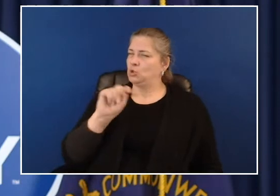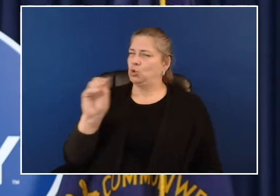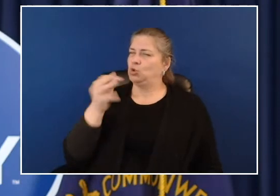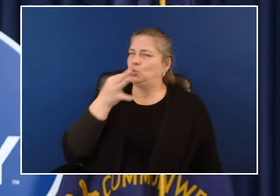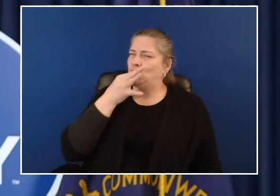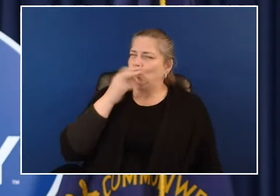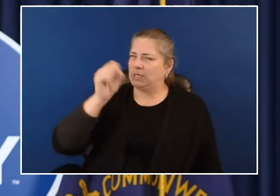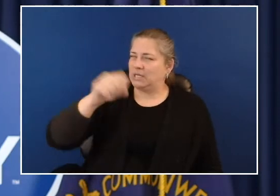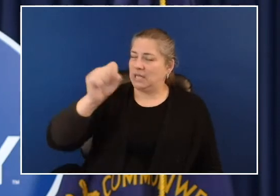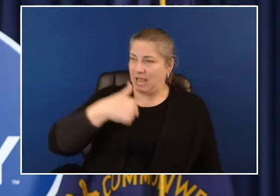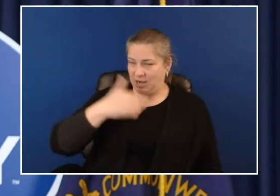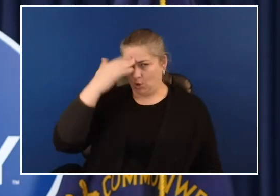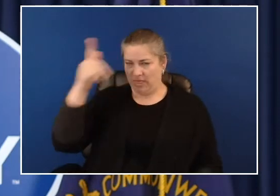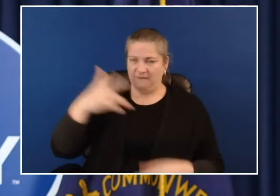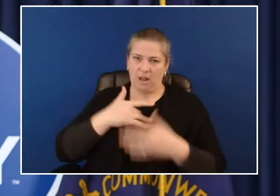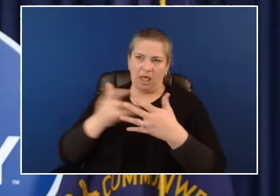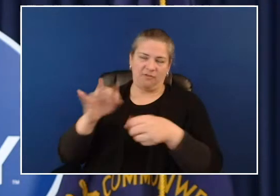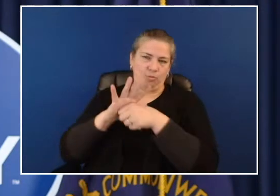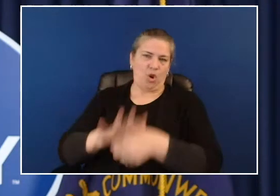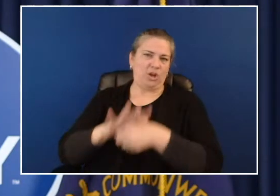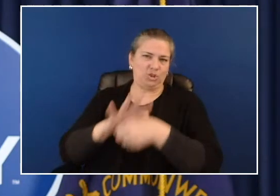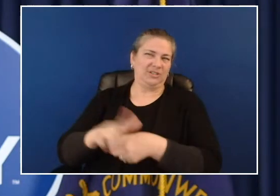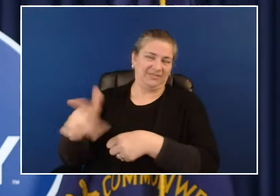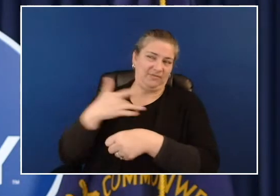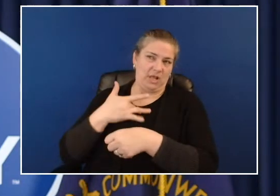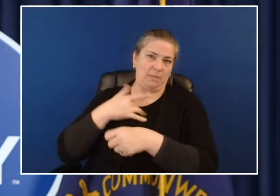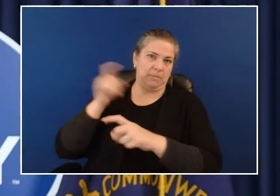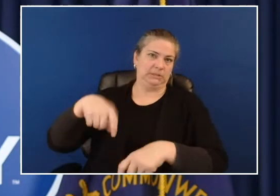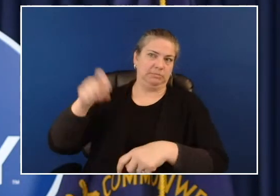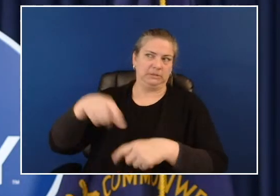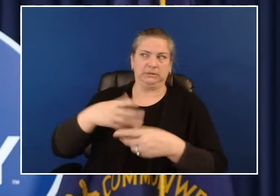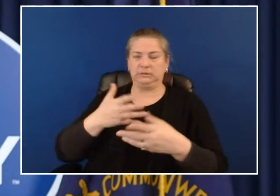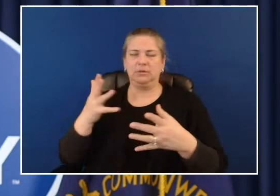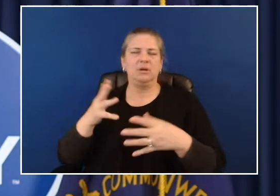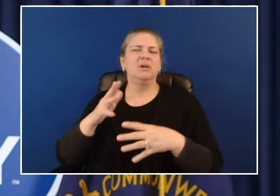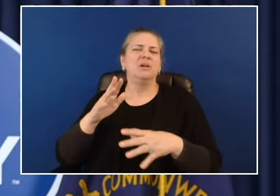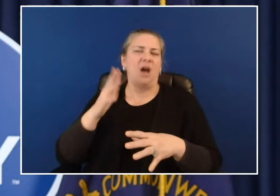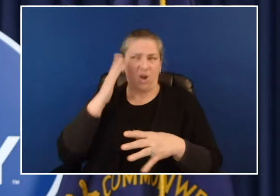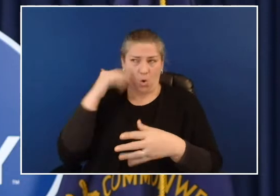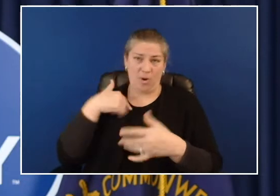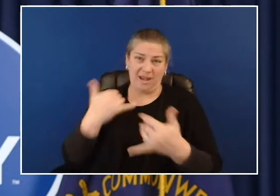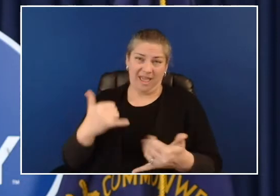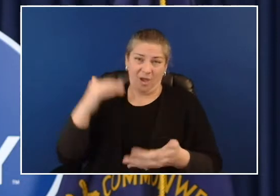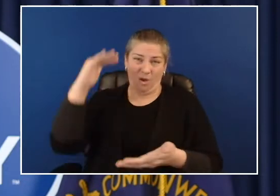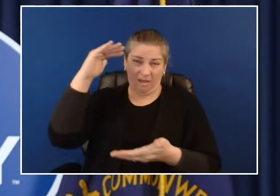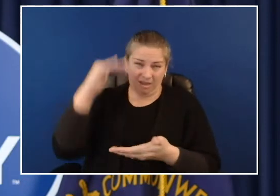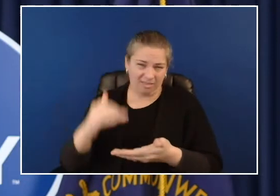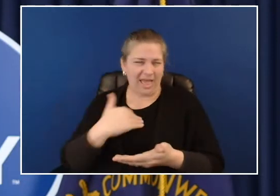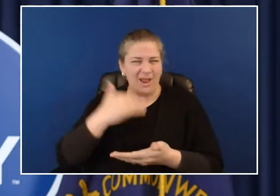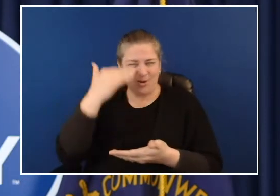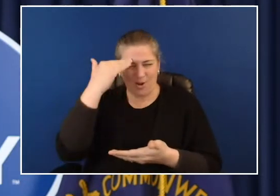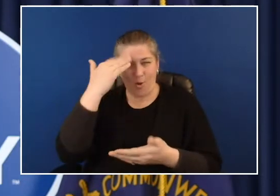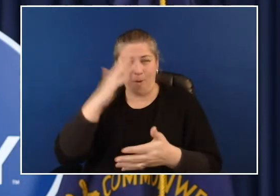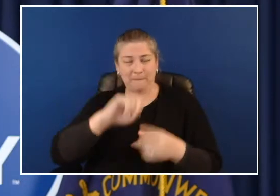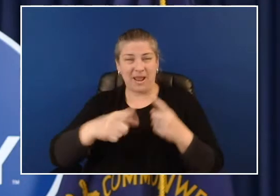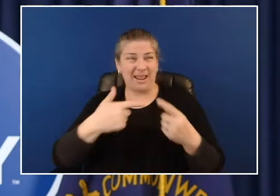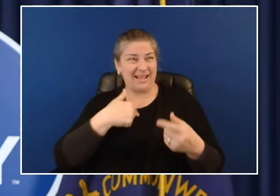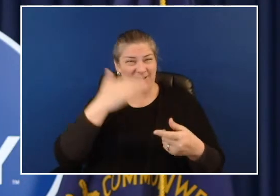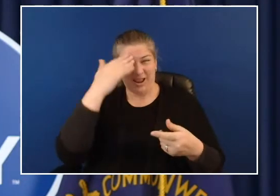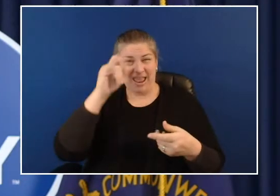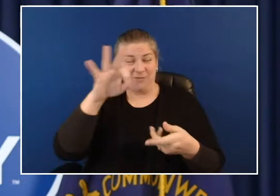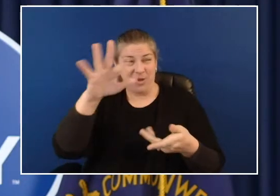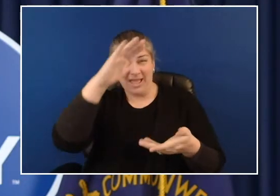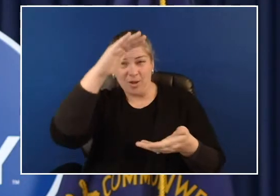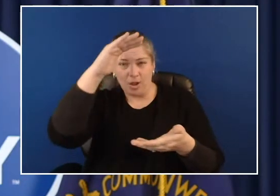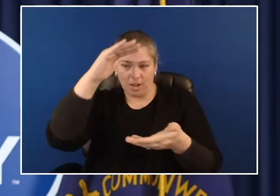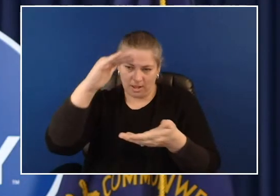a lot of pressure, and we are headed in the right direction. But when it's just stopping to rain, it's still raining outside.